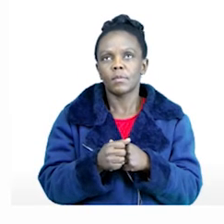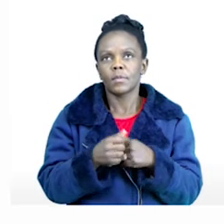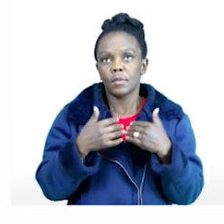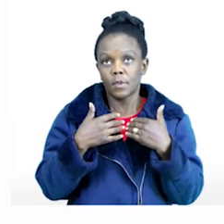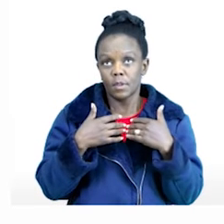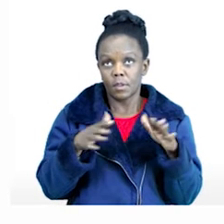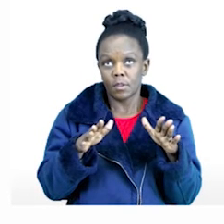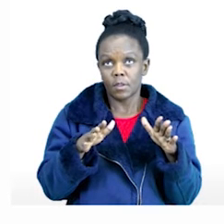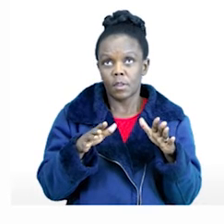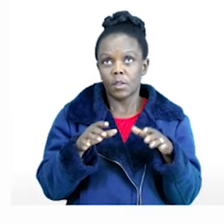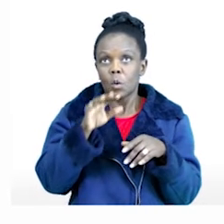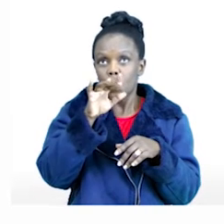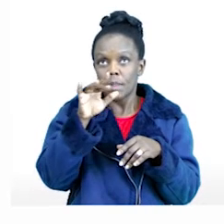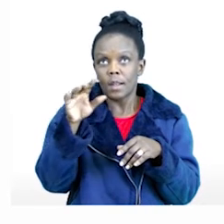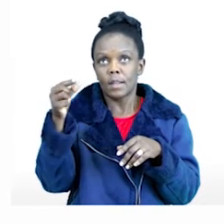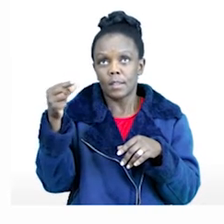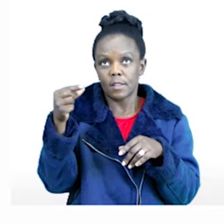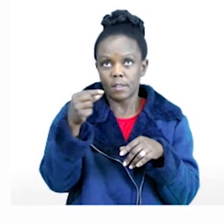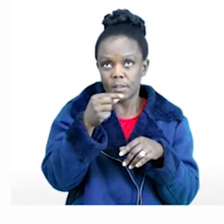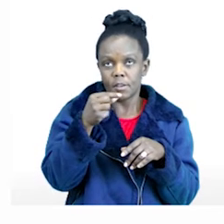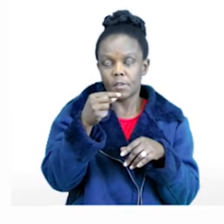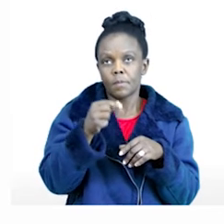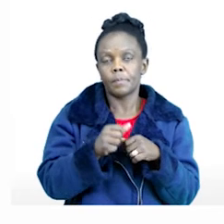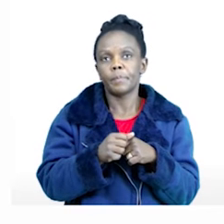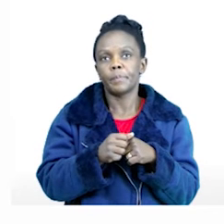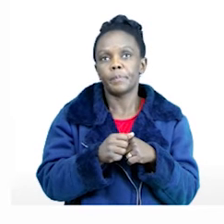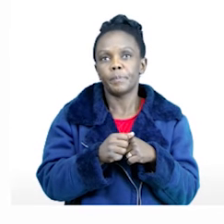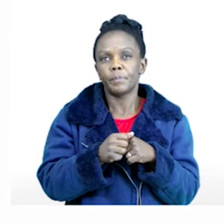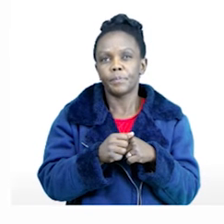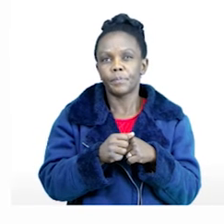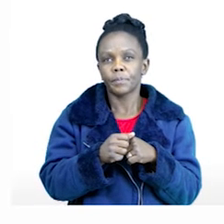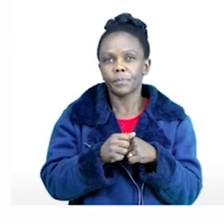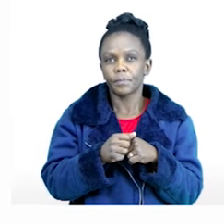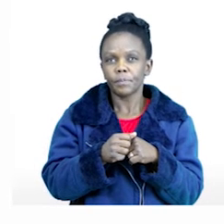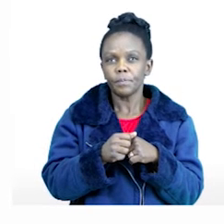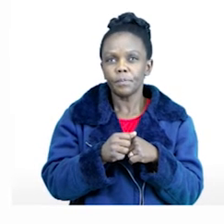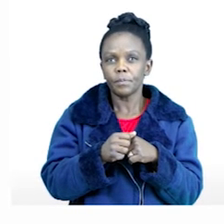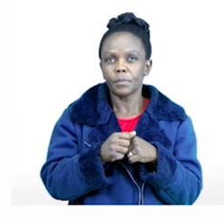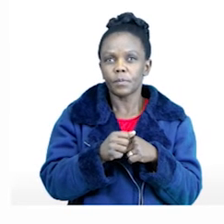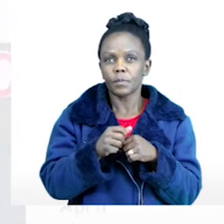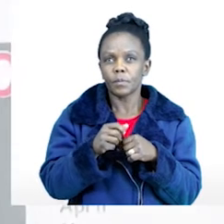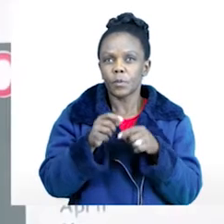your job is to write the letter G in the blocks below. Let's take a look at the board.